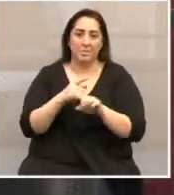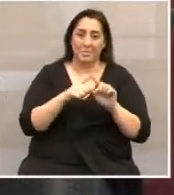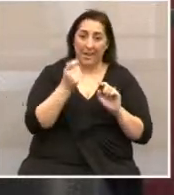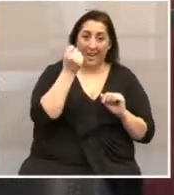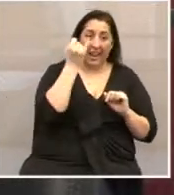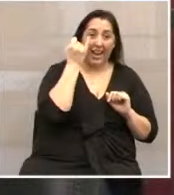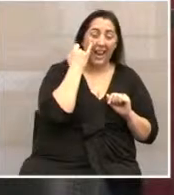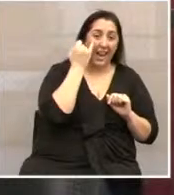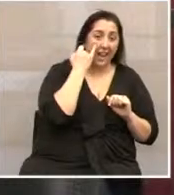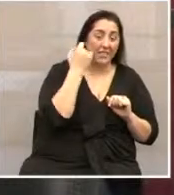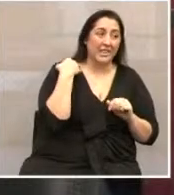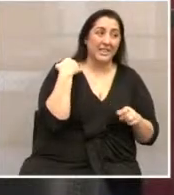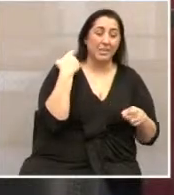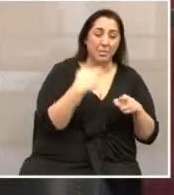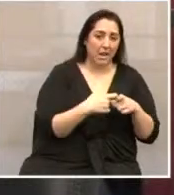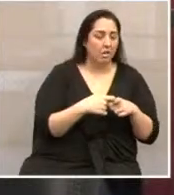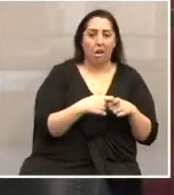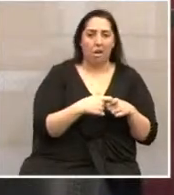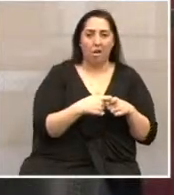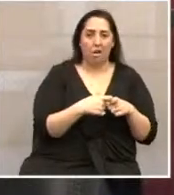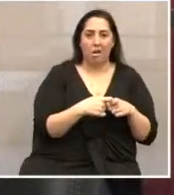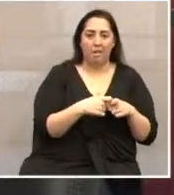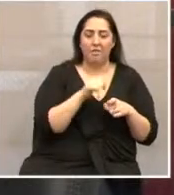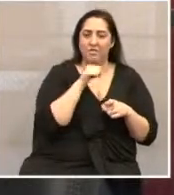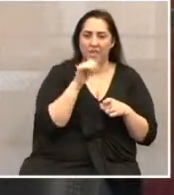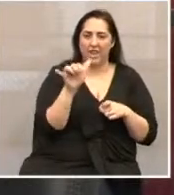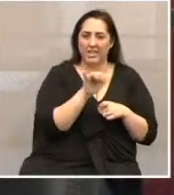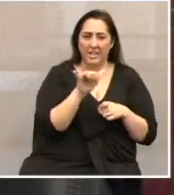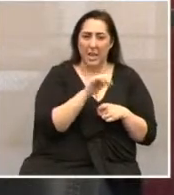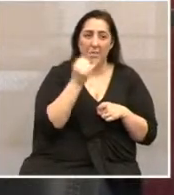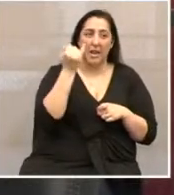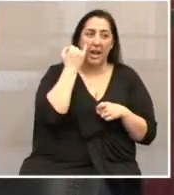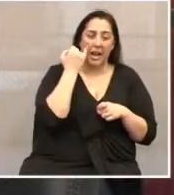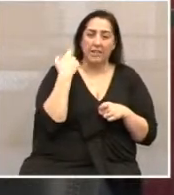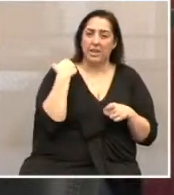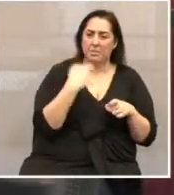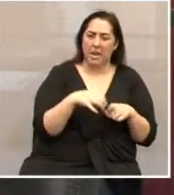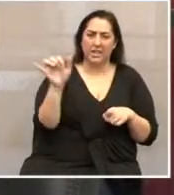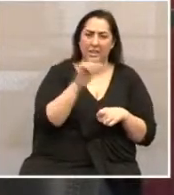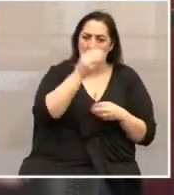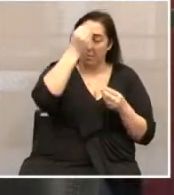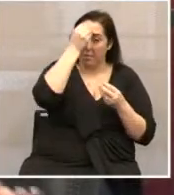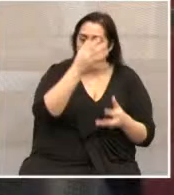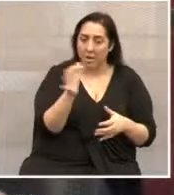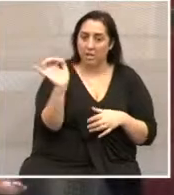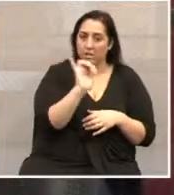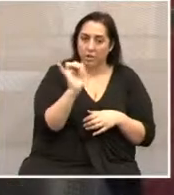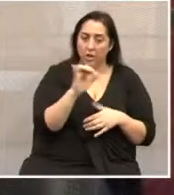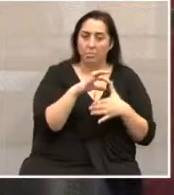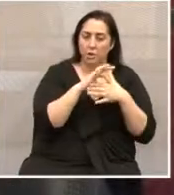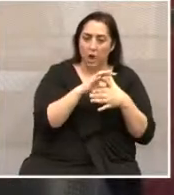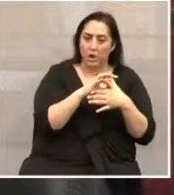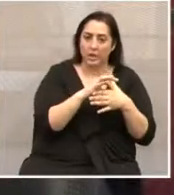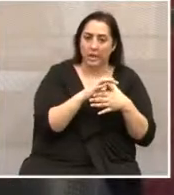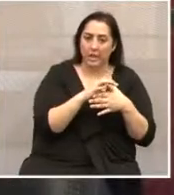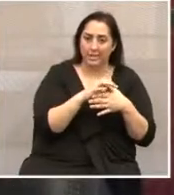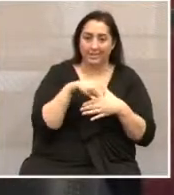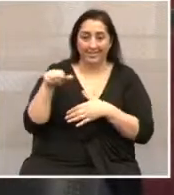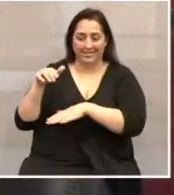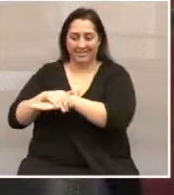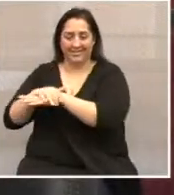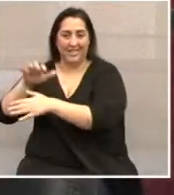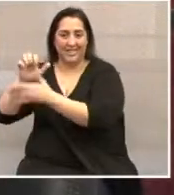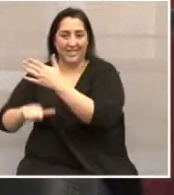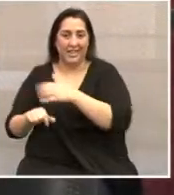case. Those videos that are done in Spanish with the same content that are getting flagged and taken down in English are not